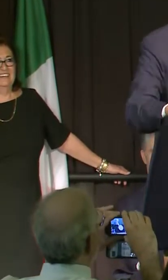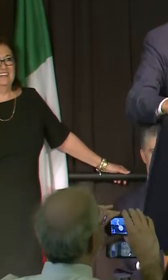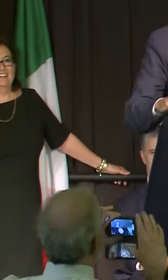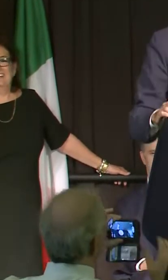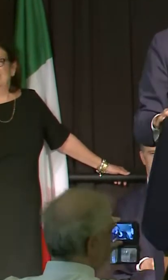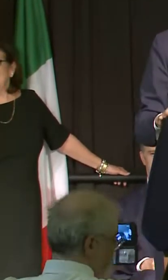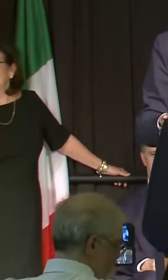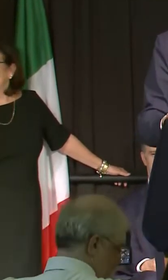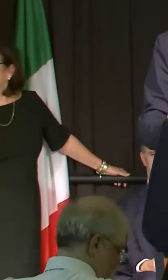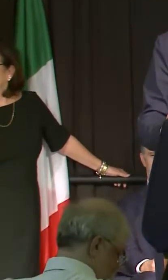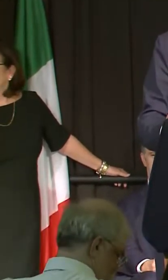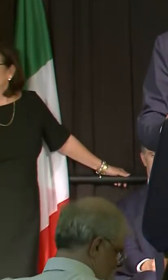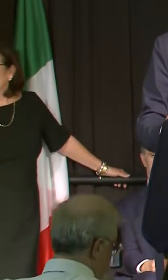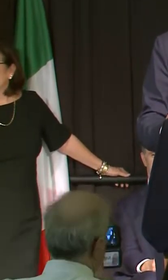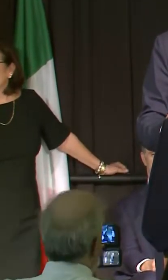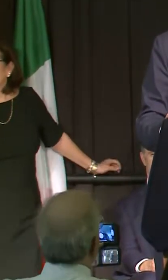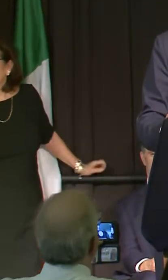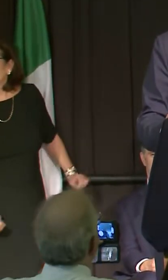amore.